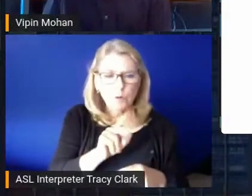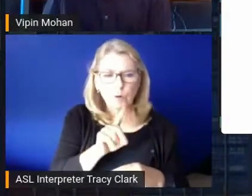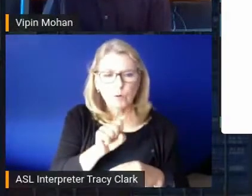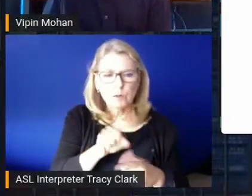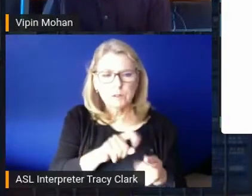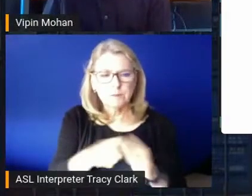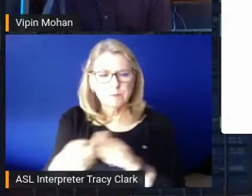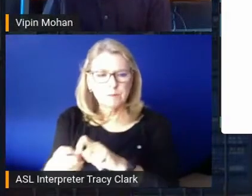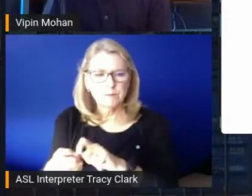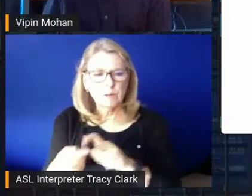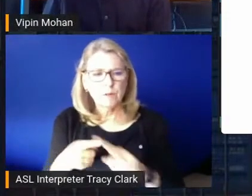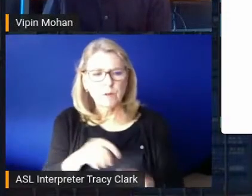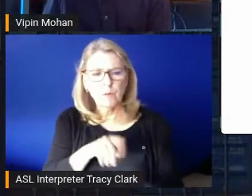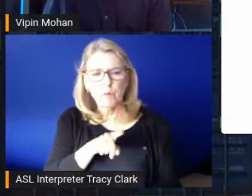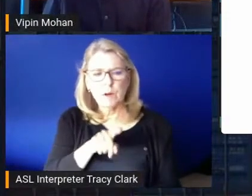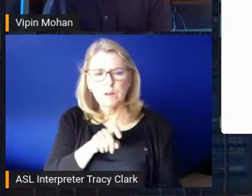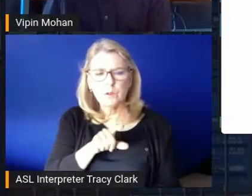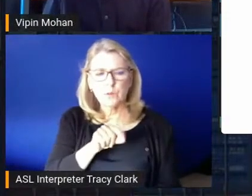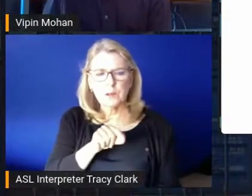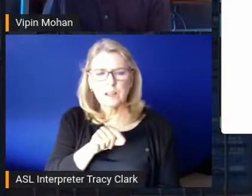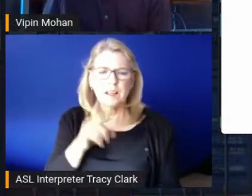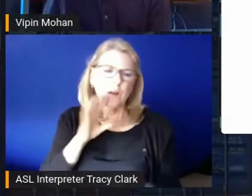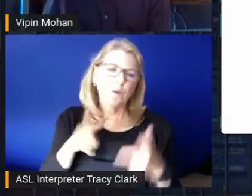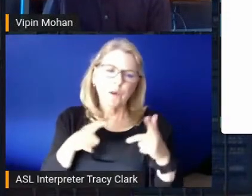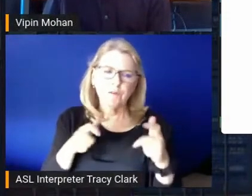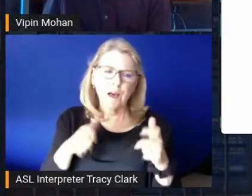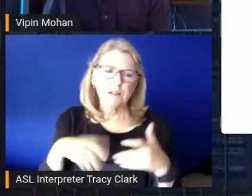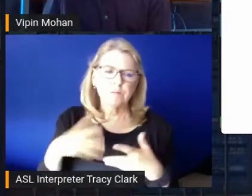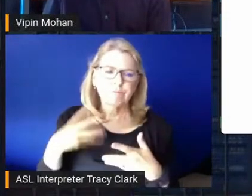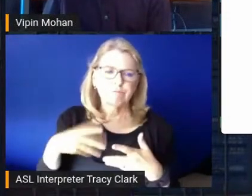which we will just speed through it and see it in a bit.